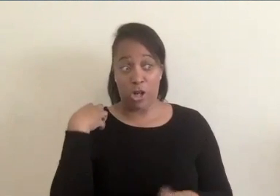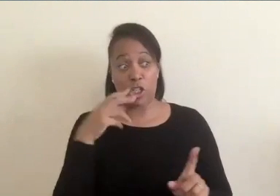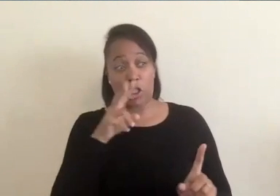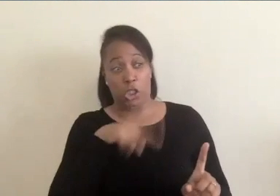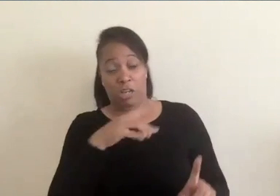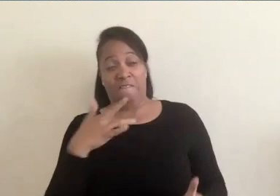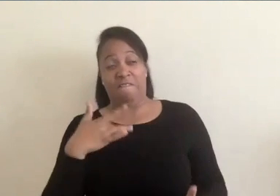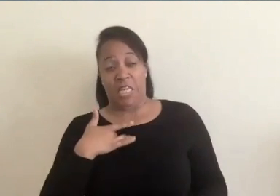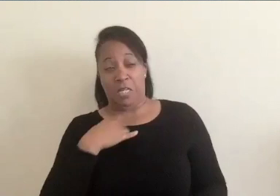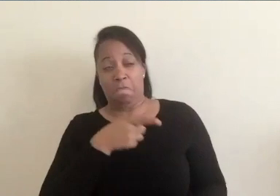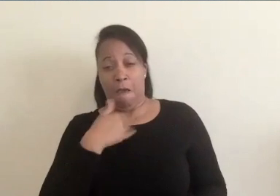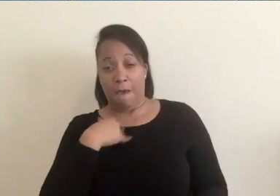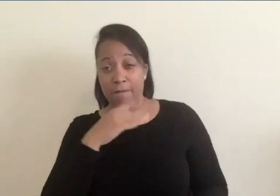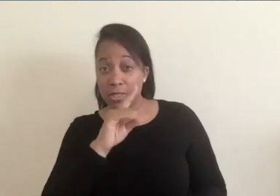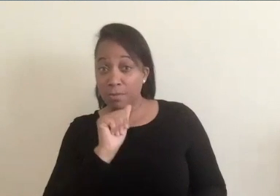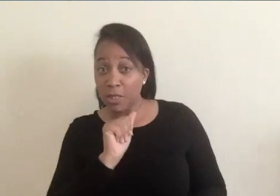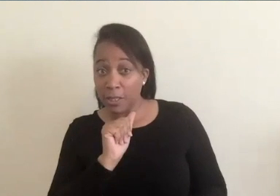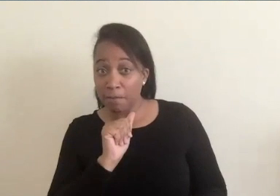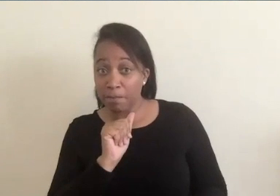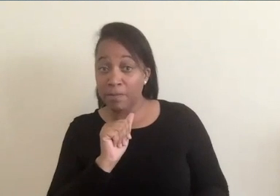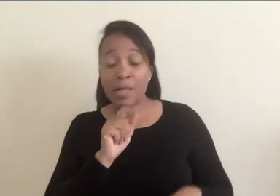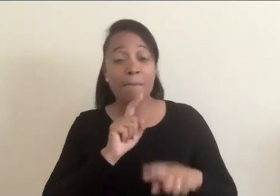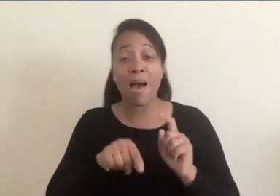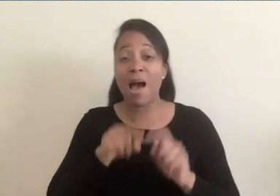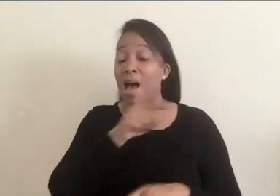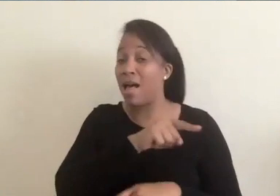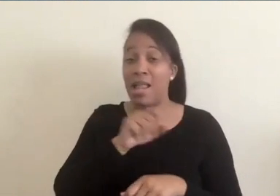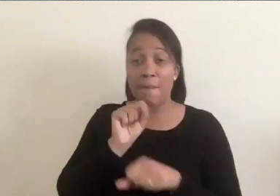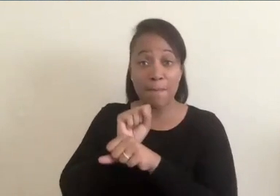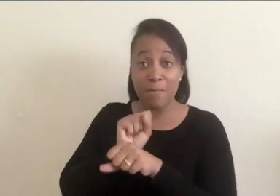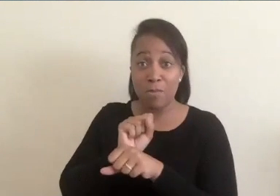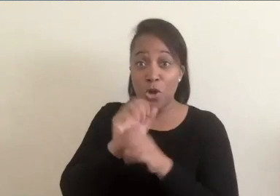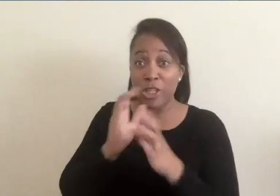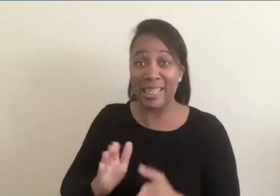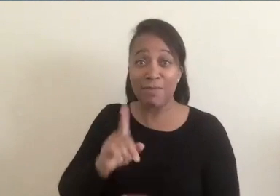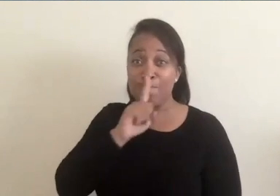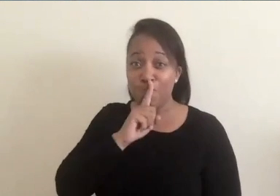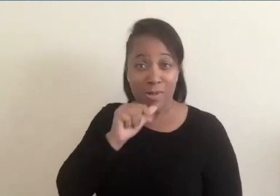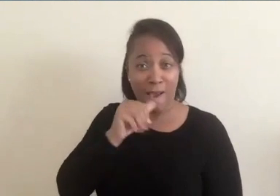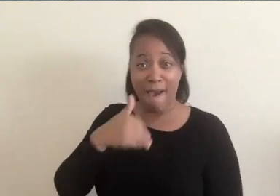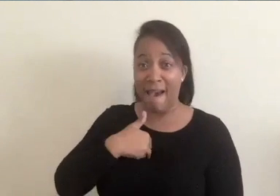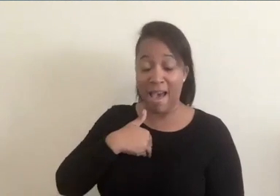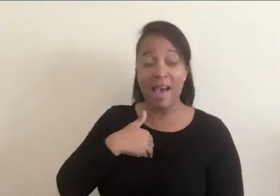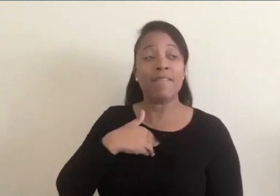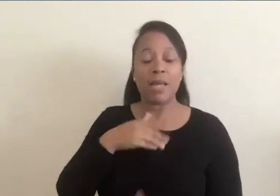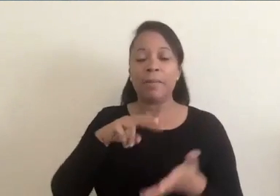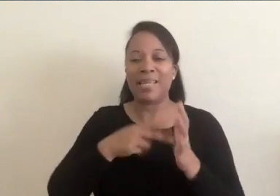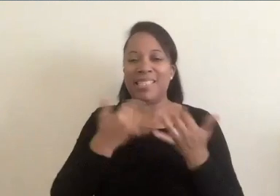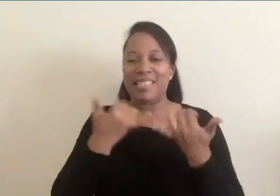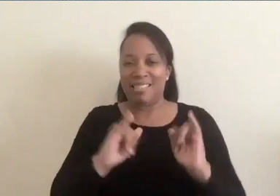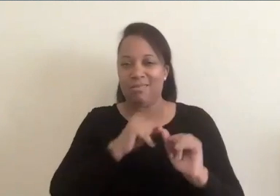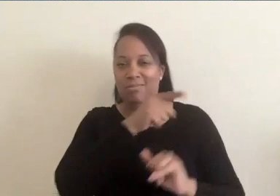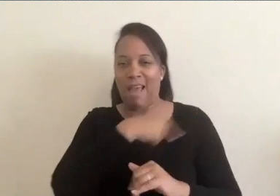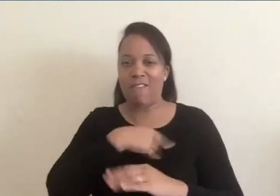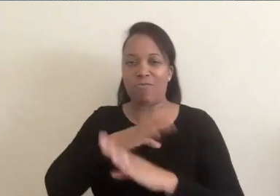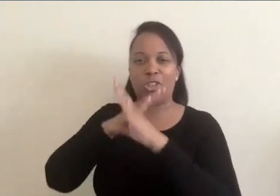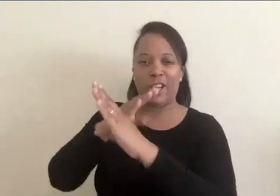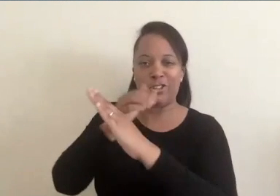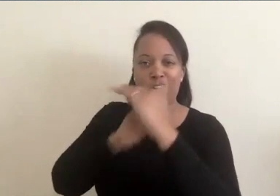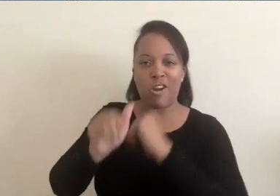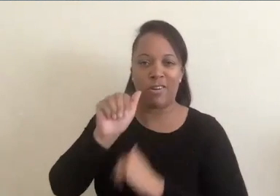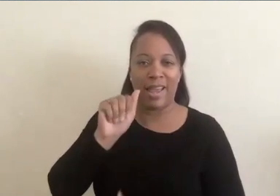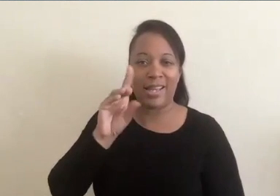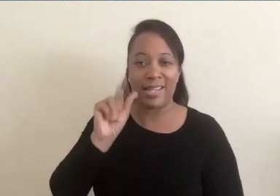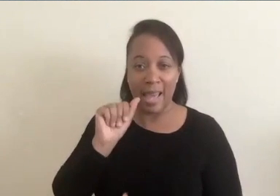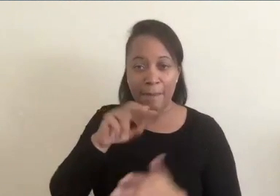an employee has a disability, but the employee really doesn't have a disability, they are still protected by the ADA because